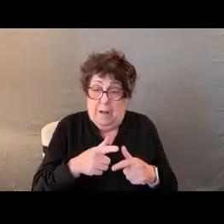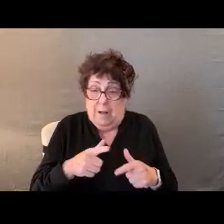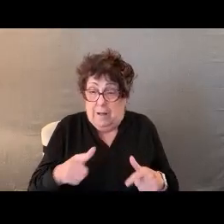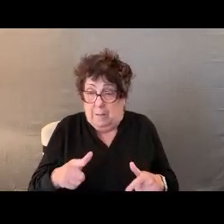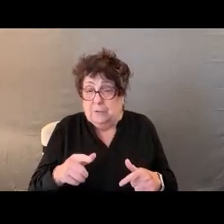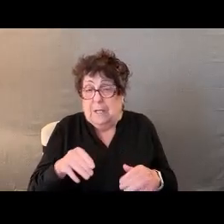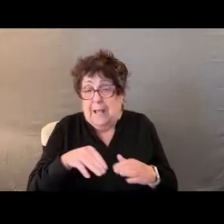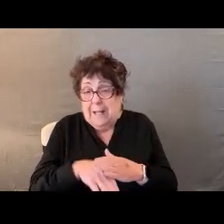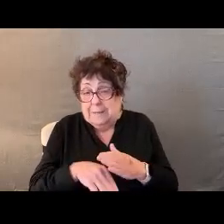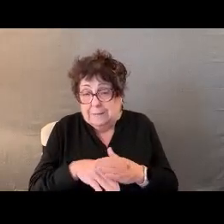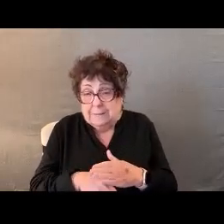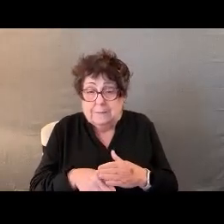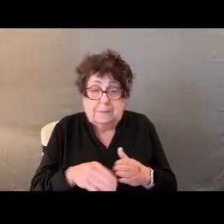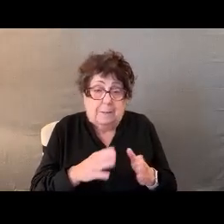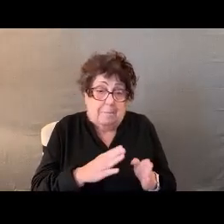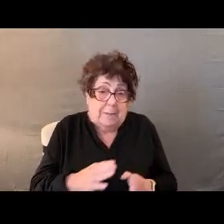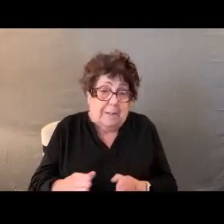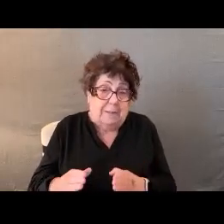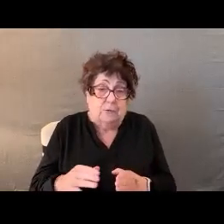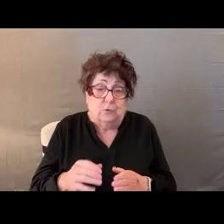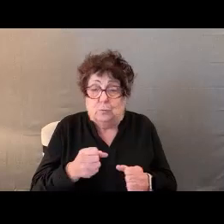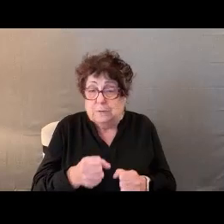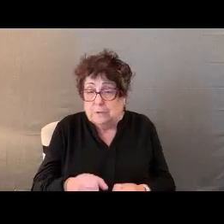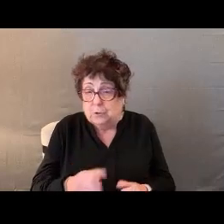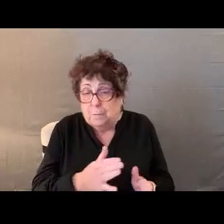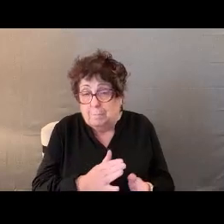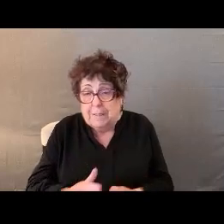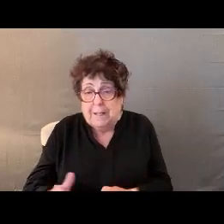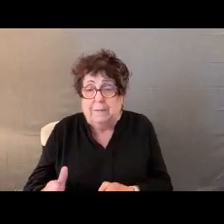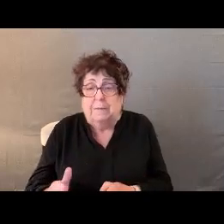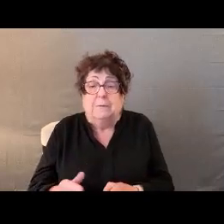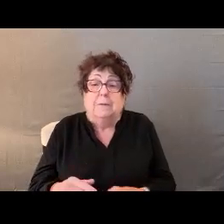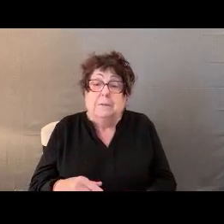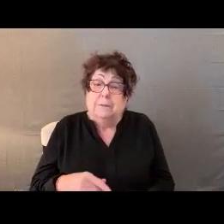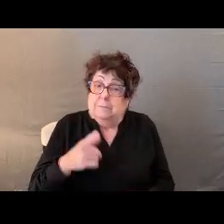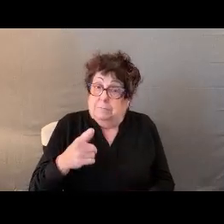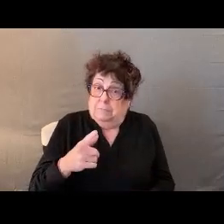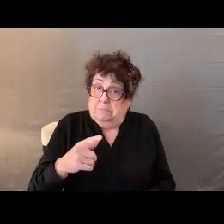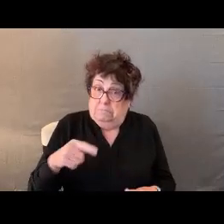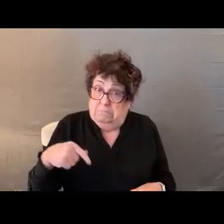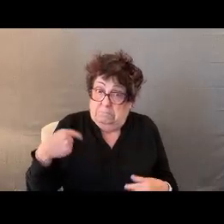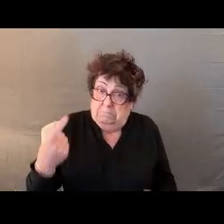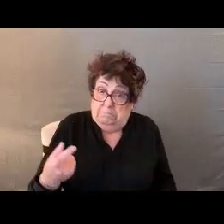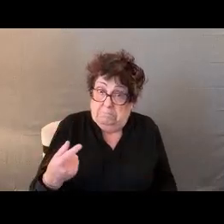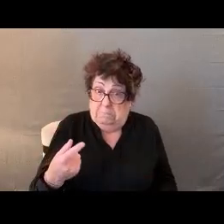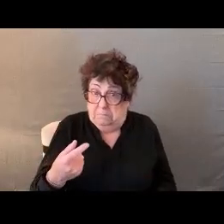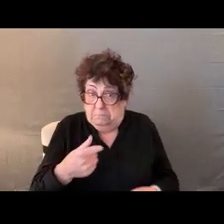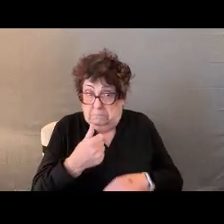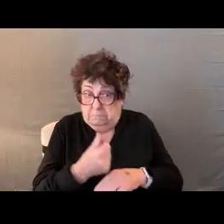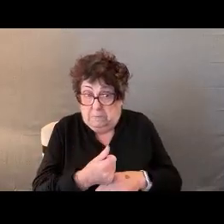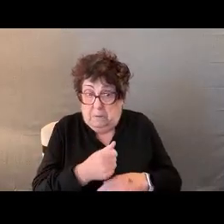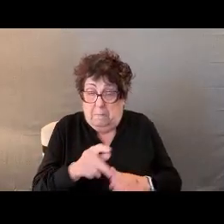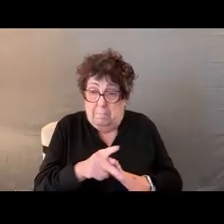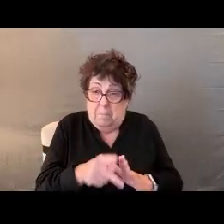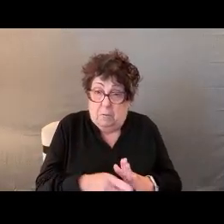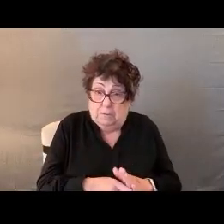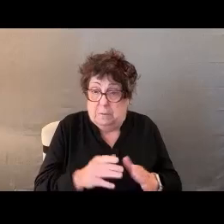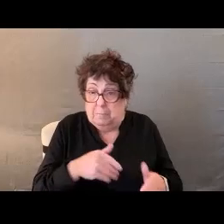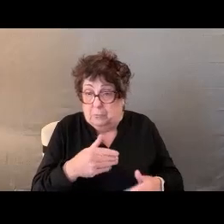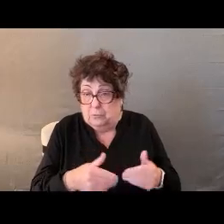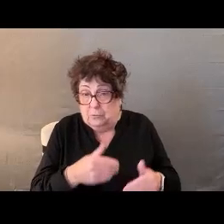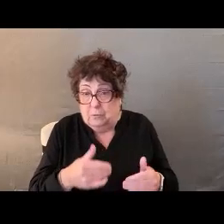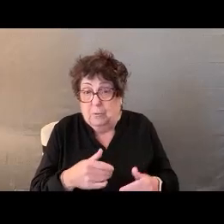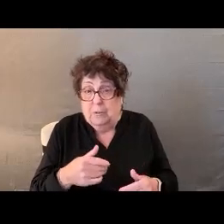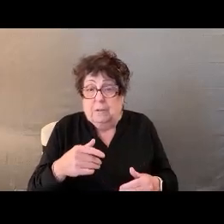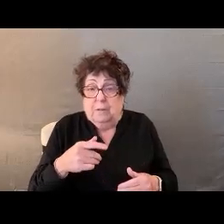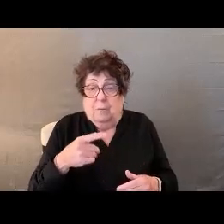long-standing policies and procedures that we've had in place, we're really starting to get more consolidated and more just into one place. So I'm